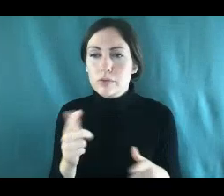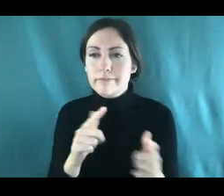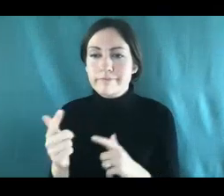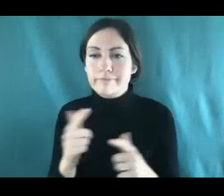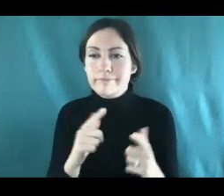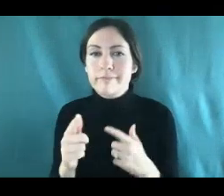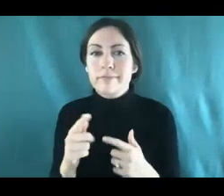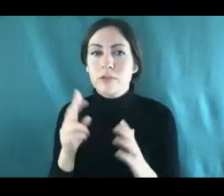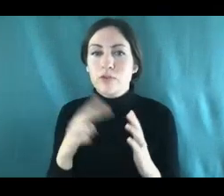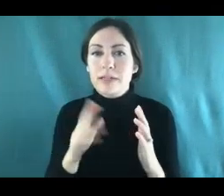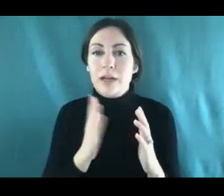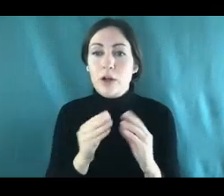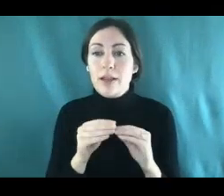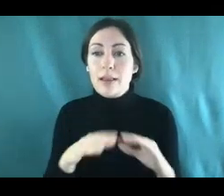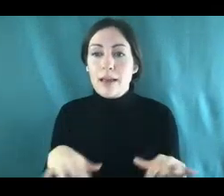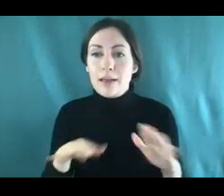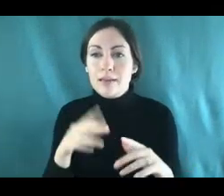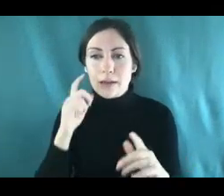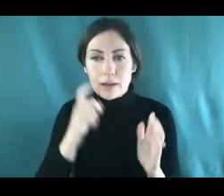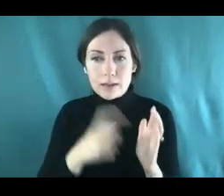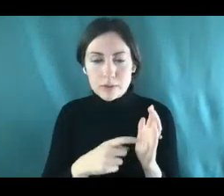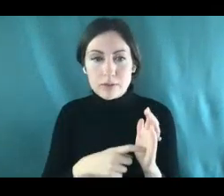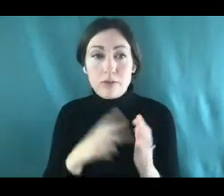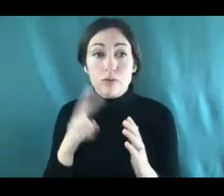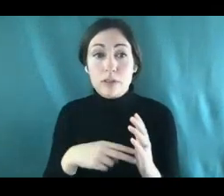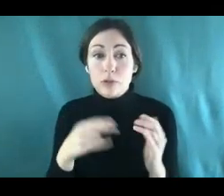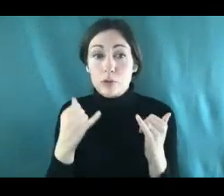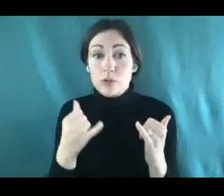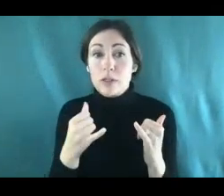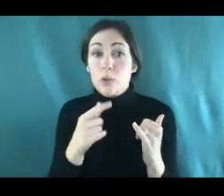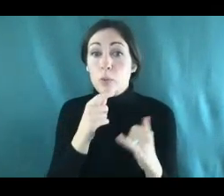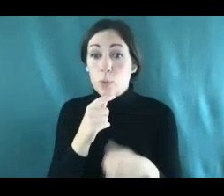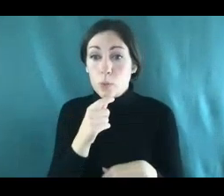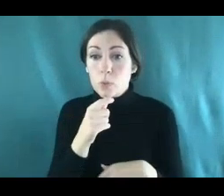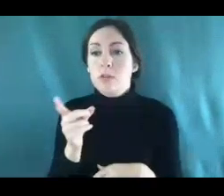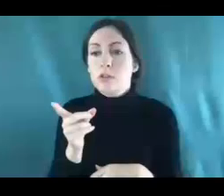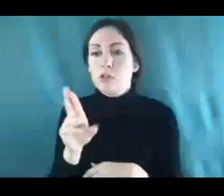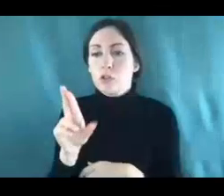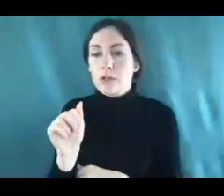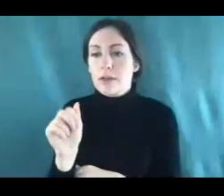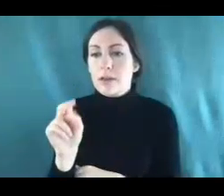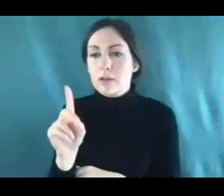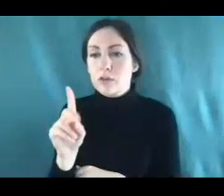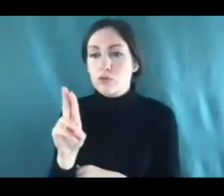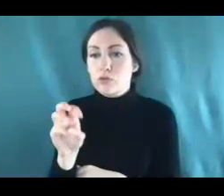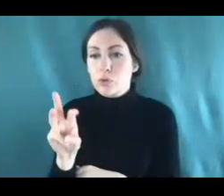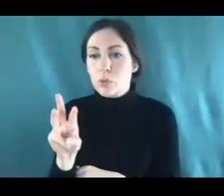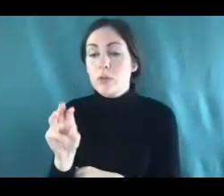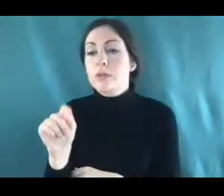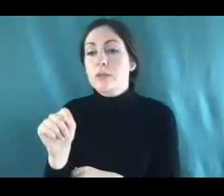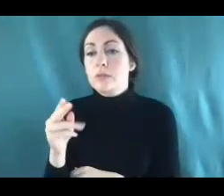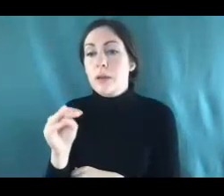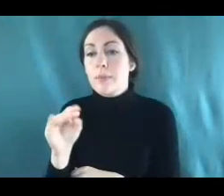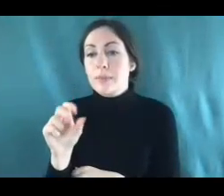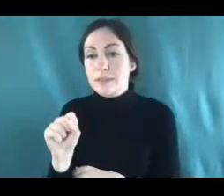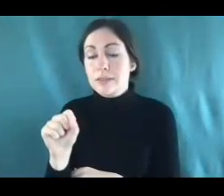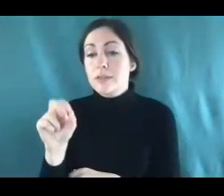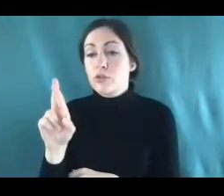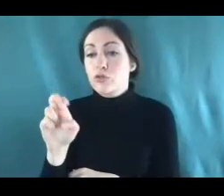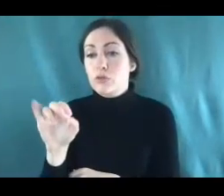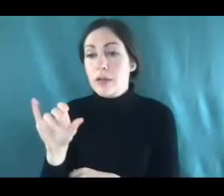land acknowledgement. So reading today's land acknowledgement would be Dr. Andrew Thomas Reyes. Would you please present